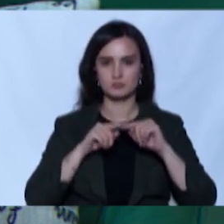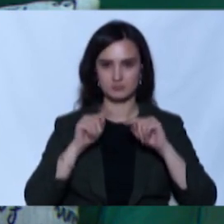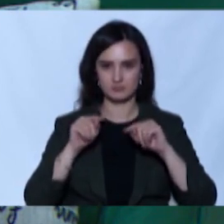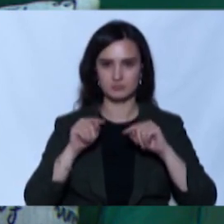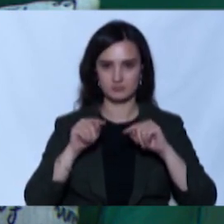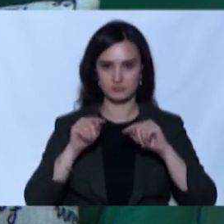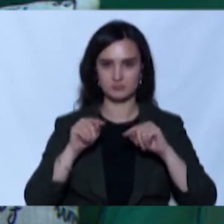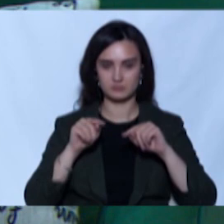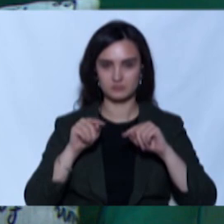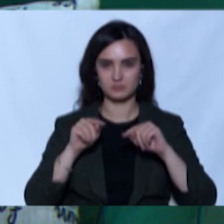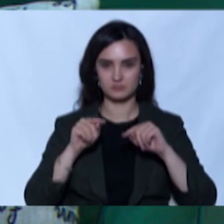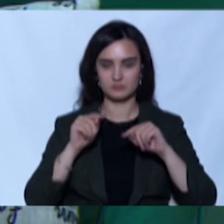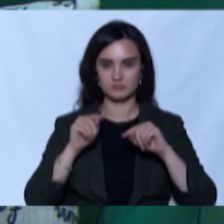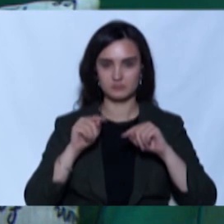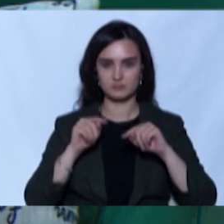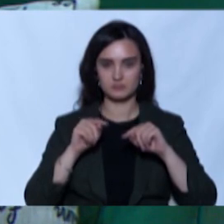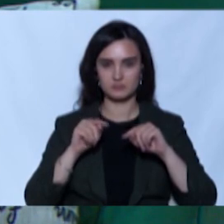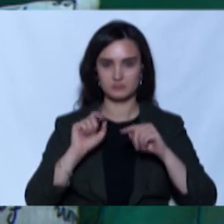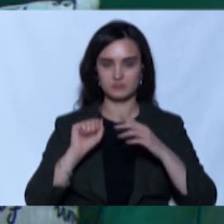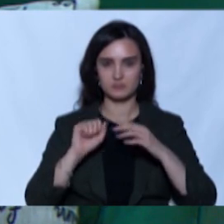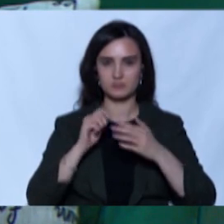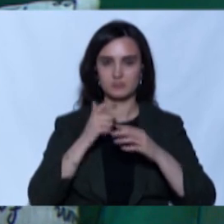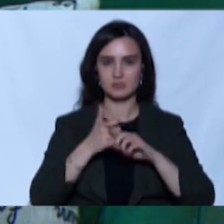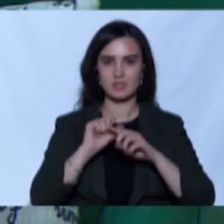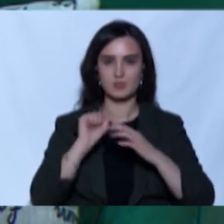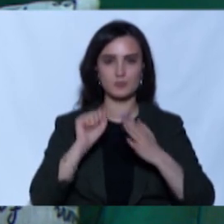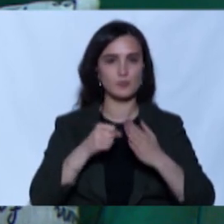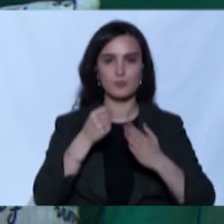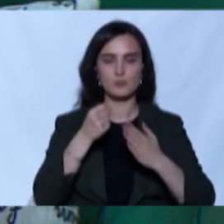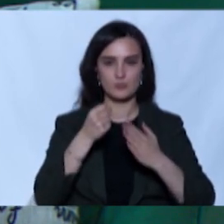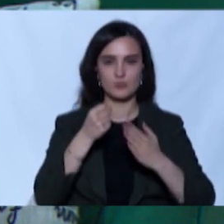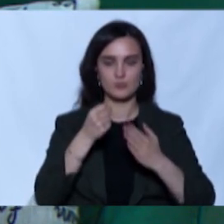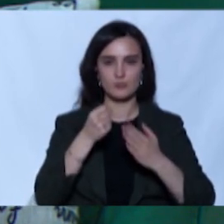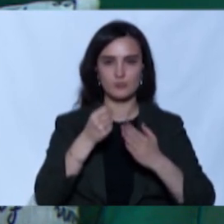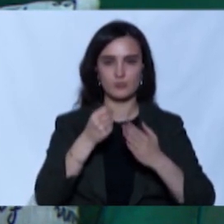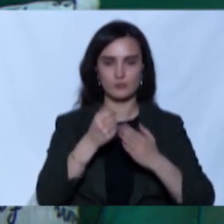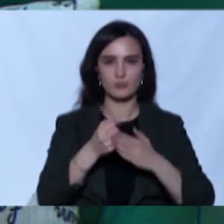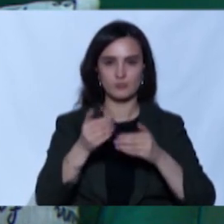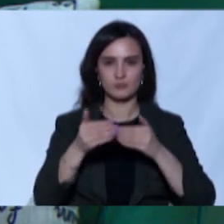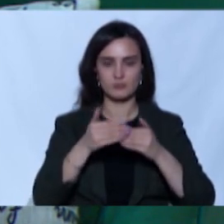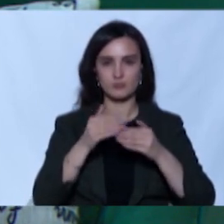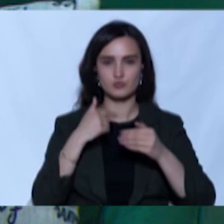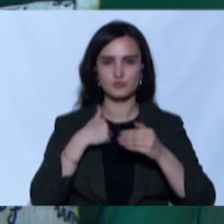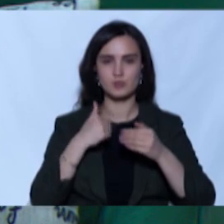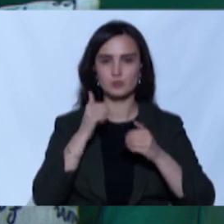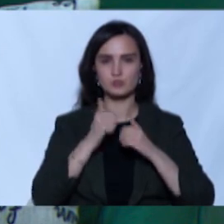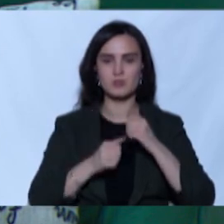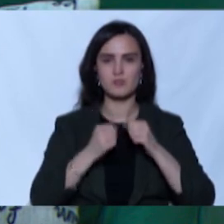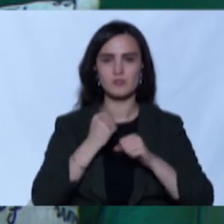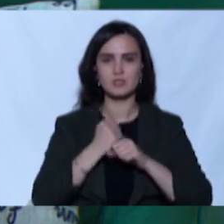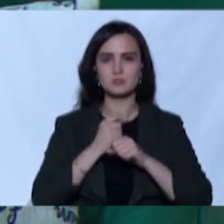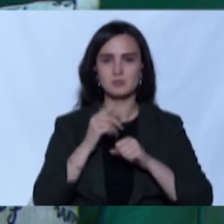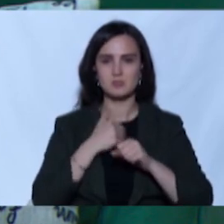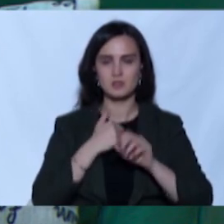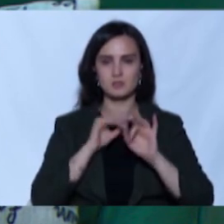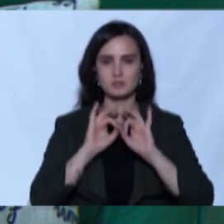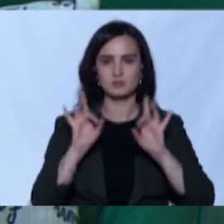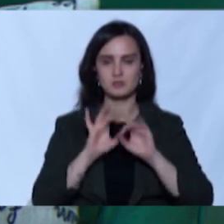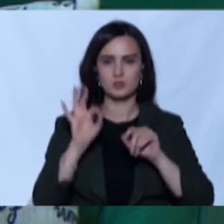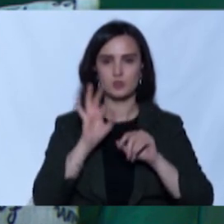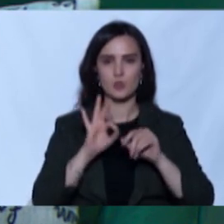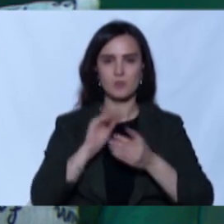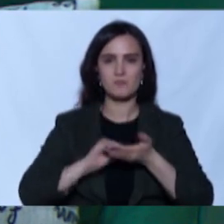the edge of your seat until the very ending. And again, like we usually do, I'd like to speak about the